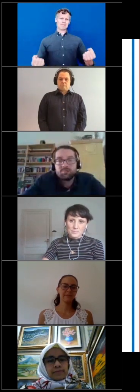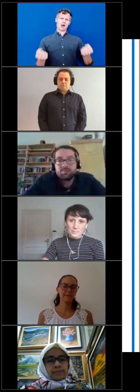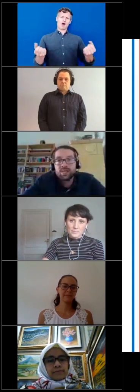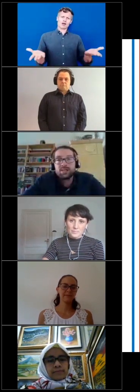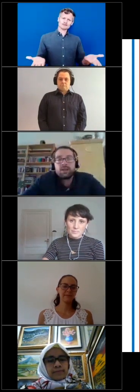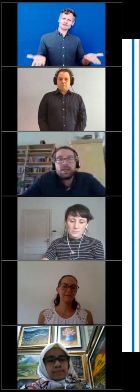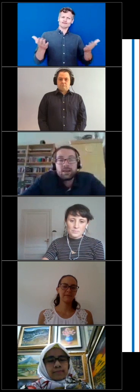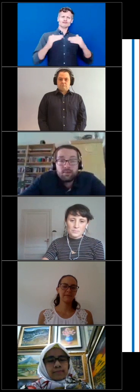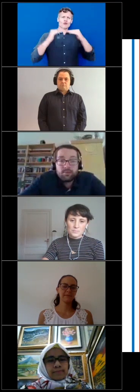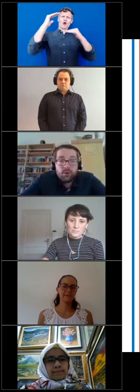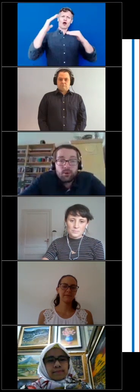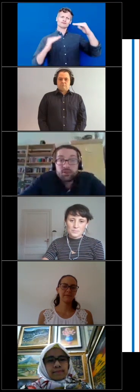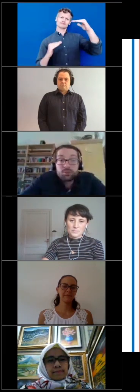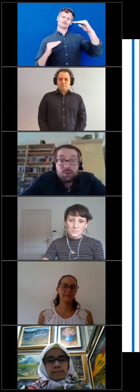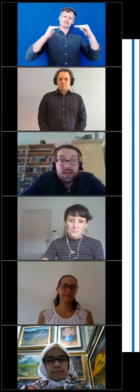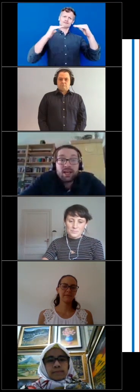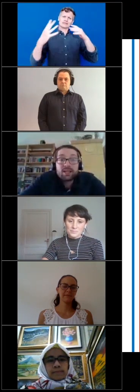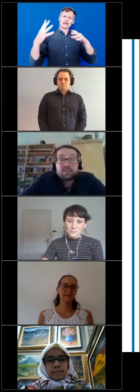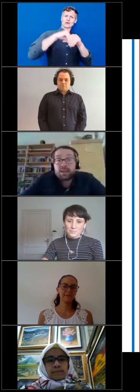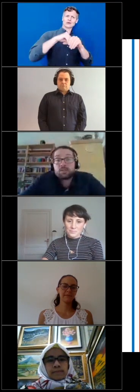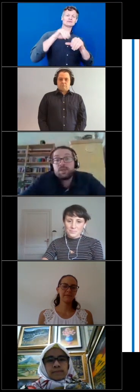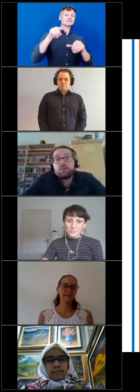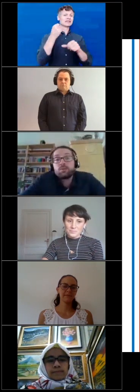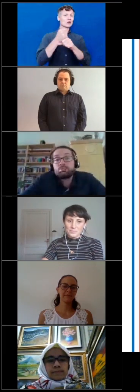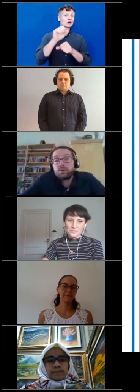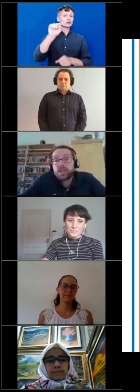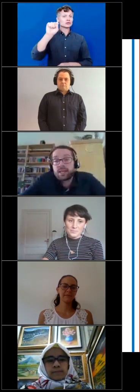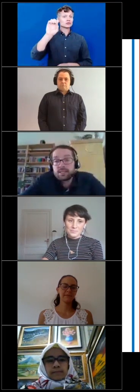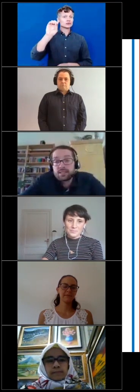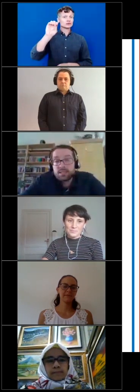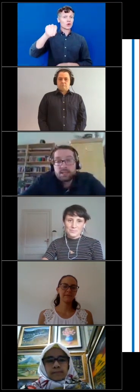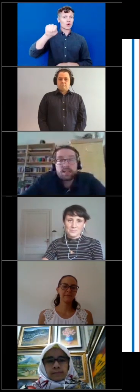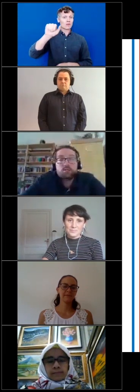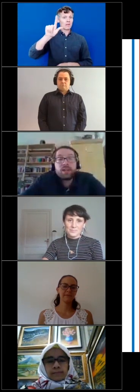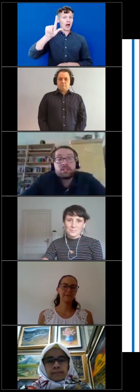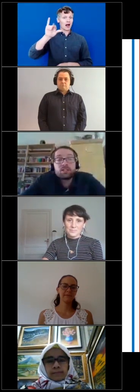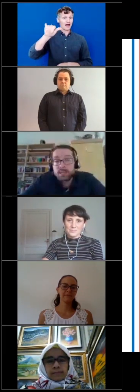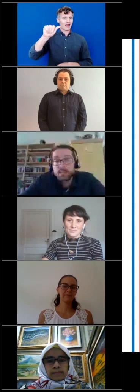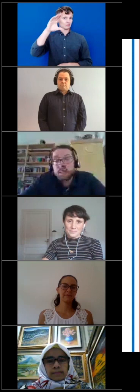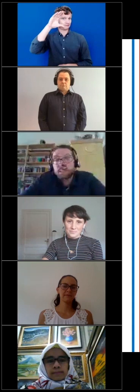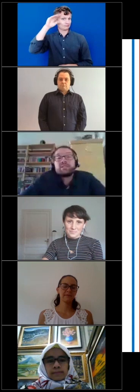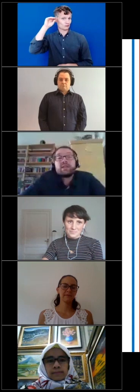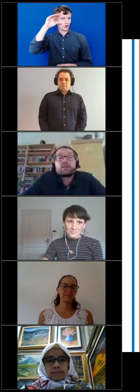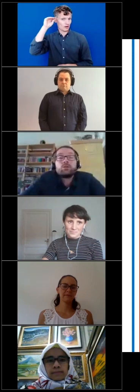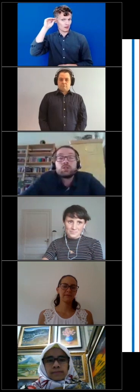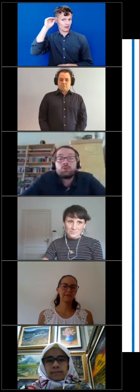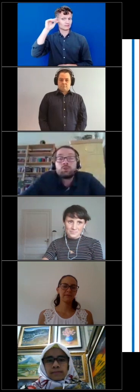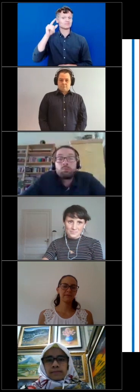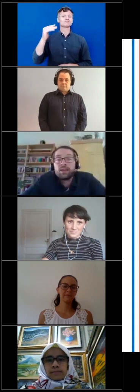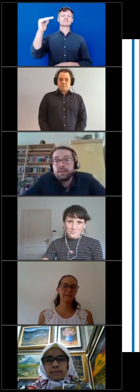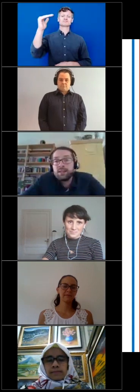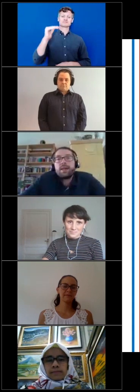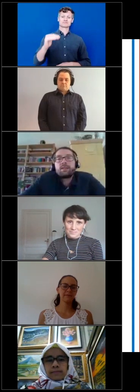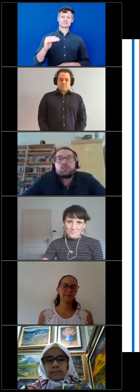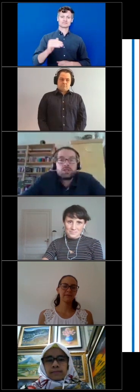inclusion. Further from Somalia, as a backup speaker, we have Ulrike Last, country manager for Humanity and Inclusion